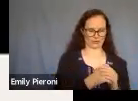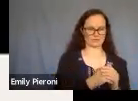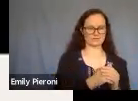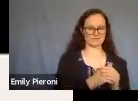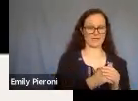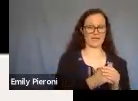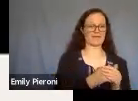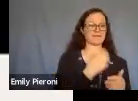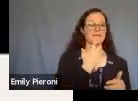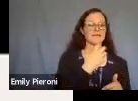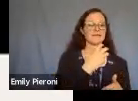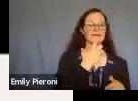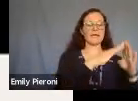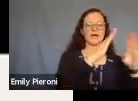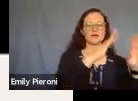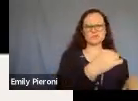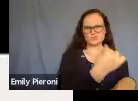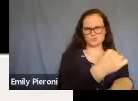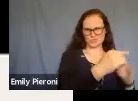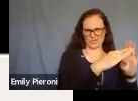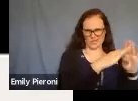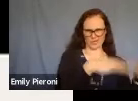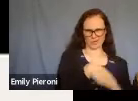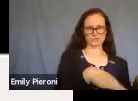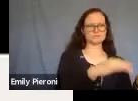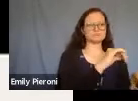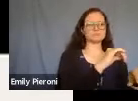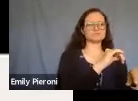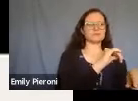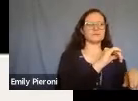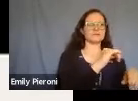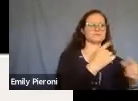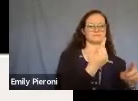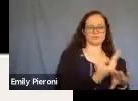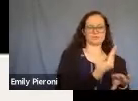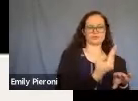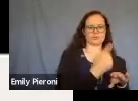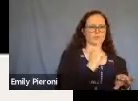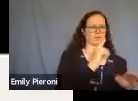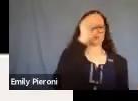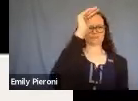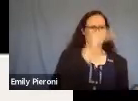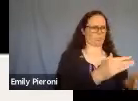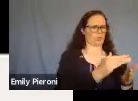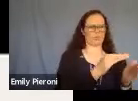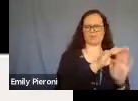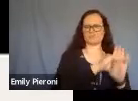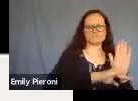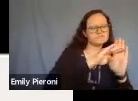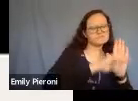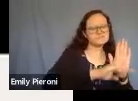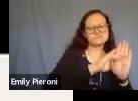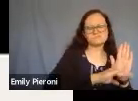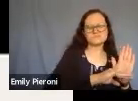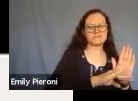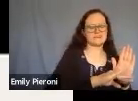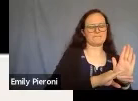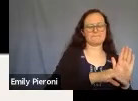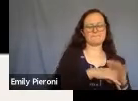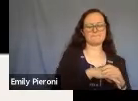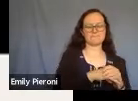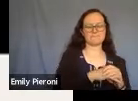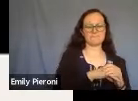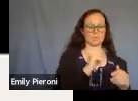that we've been working with are kind of low cost on the scheme of things, but they are